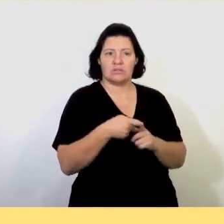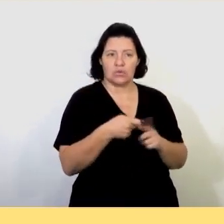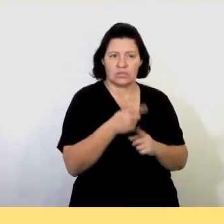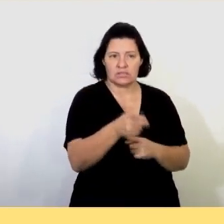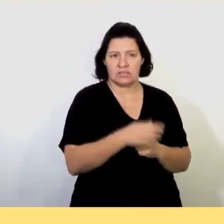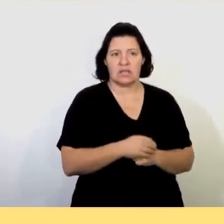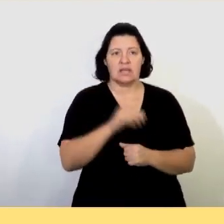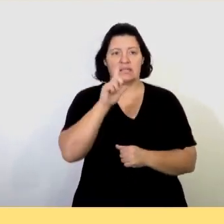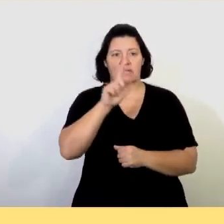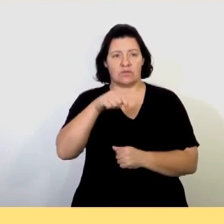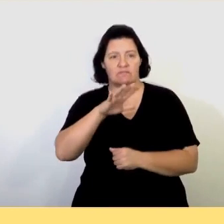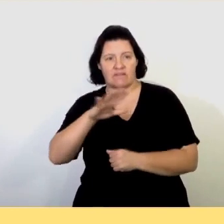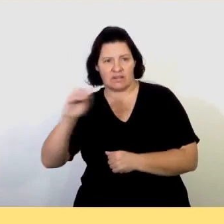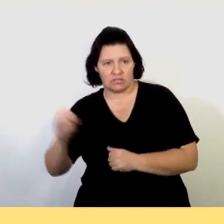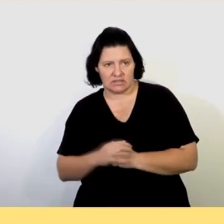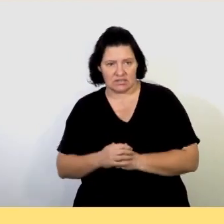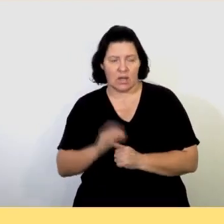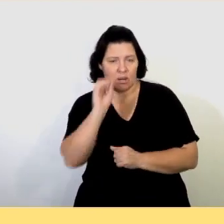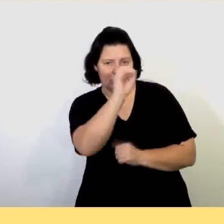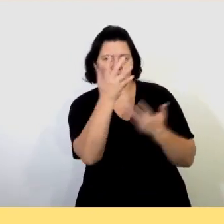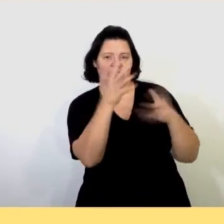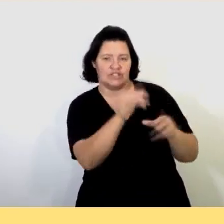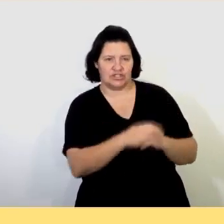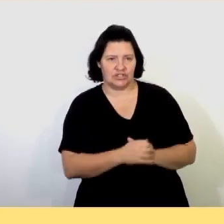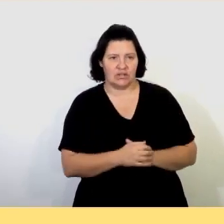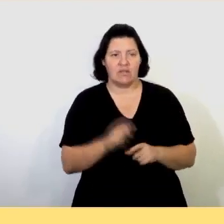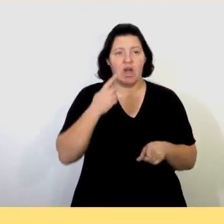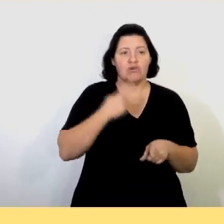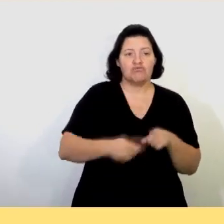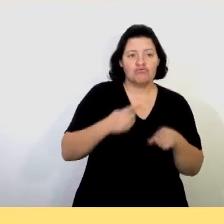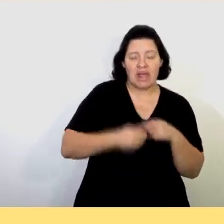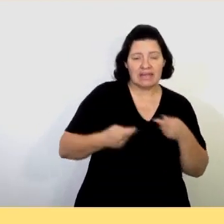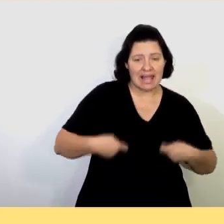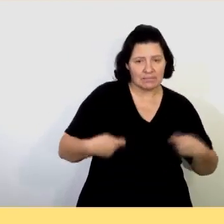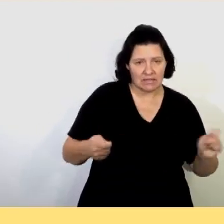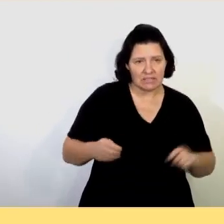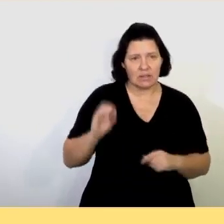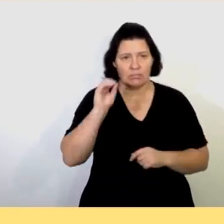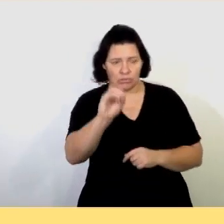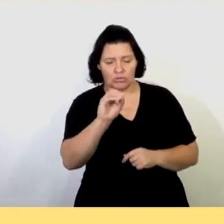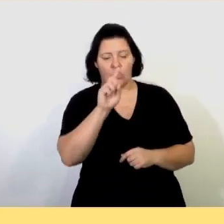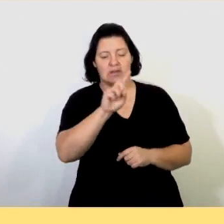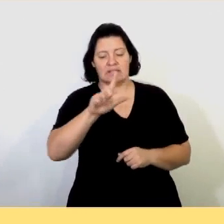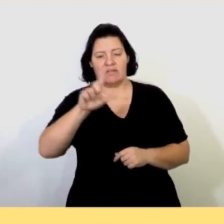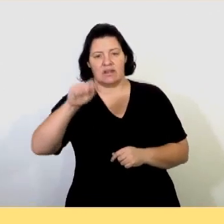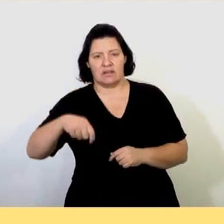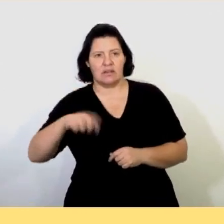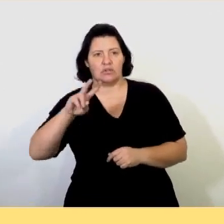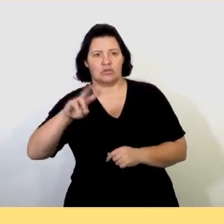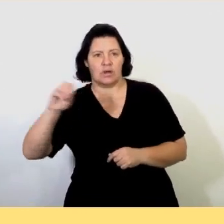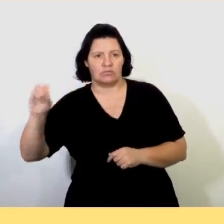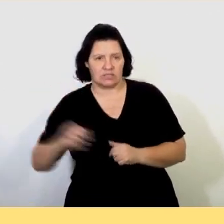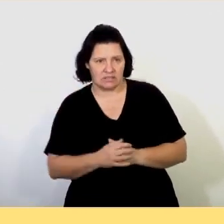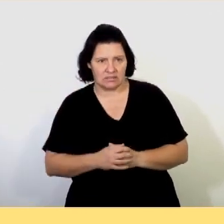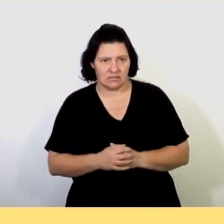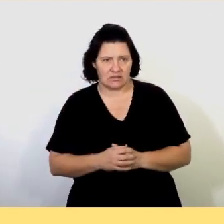is 7,500. There it is, already put in for you. I have rent expense,